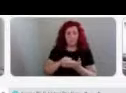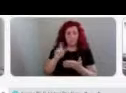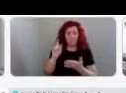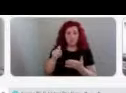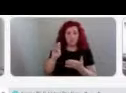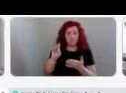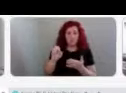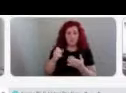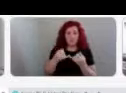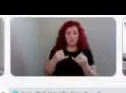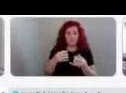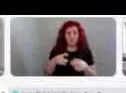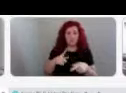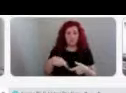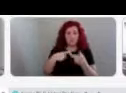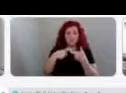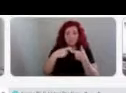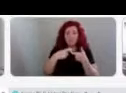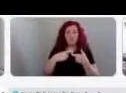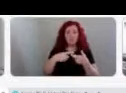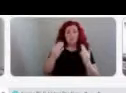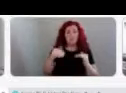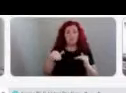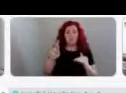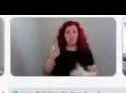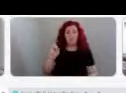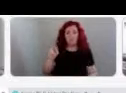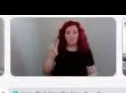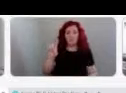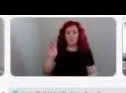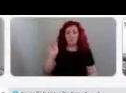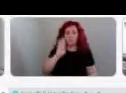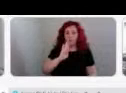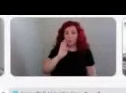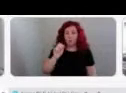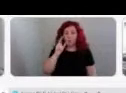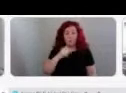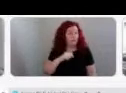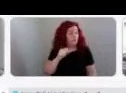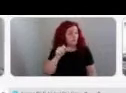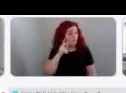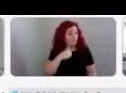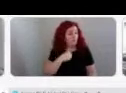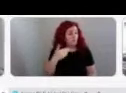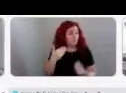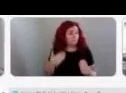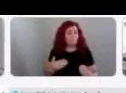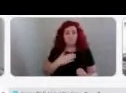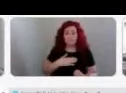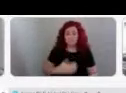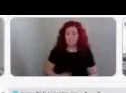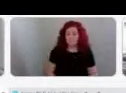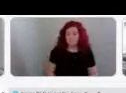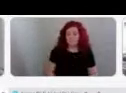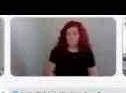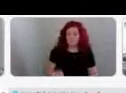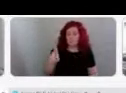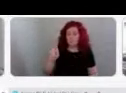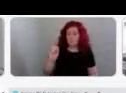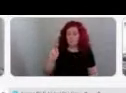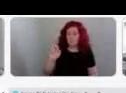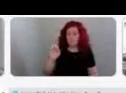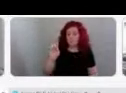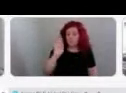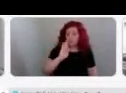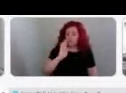thank you the next speaker is ronald brown mr brown can you hear us yes can you hear me yes please proceed okay my name is ronald brown i'm a